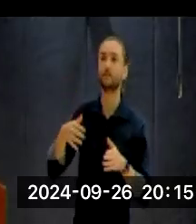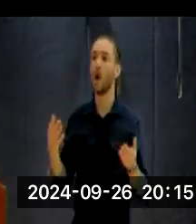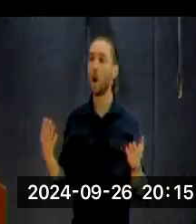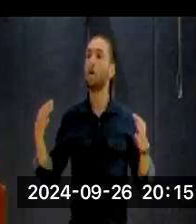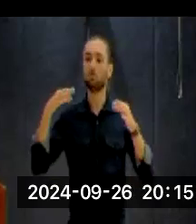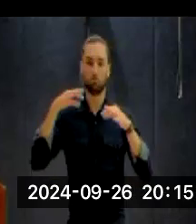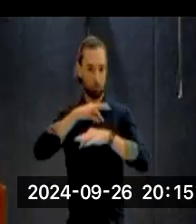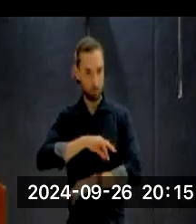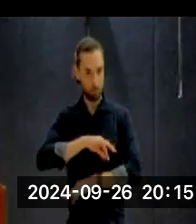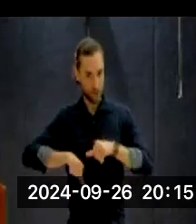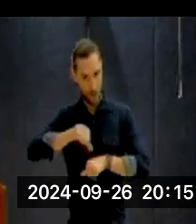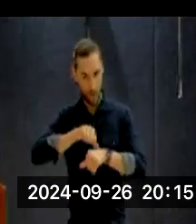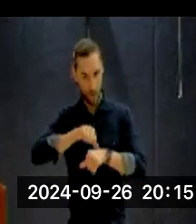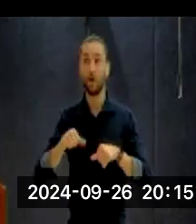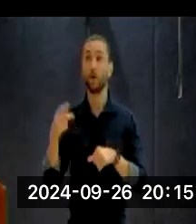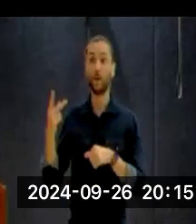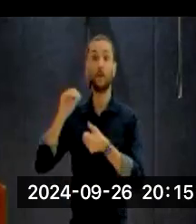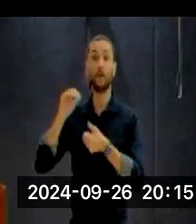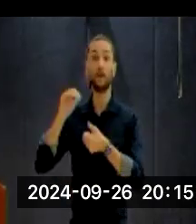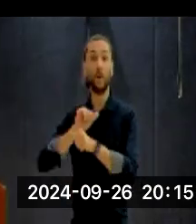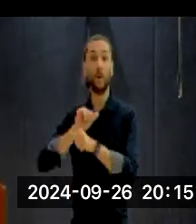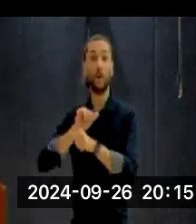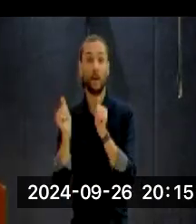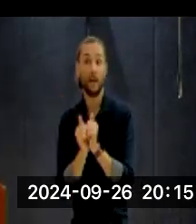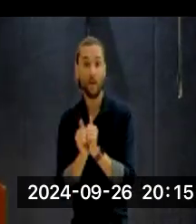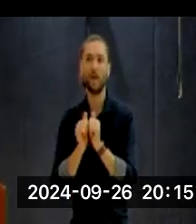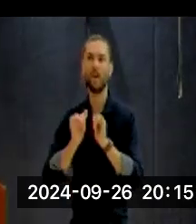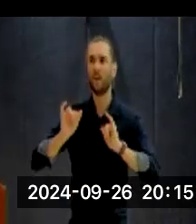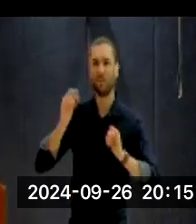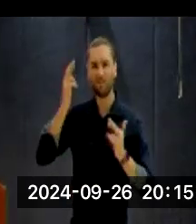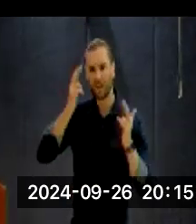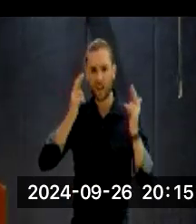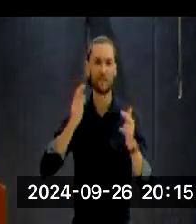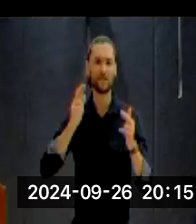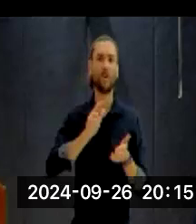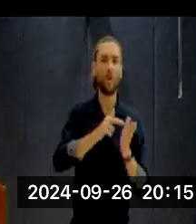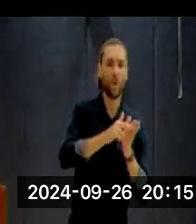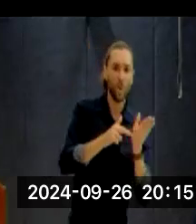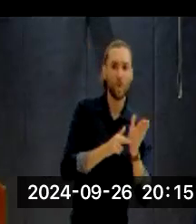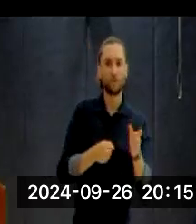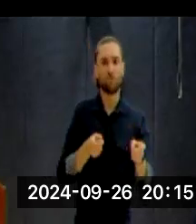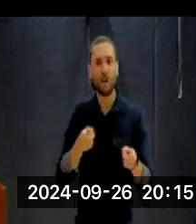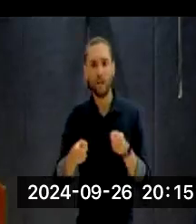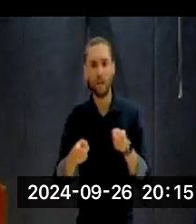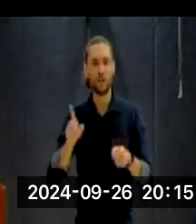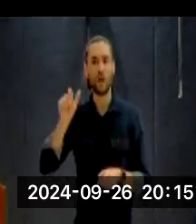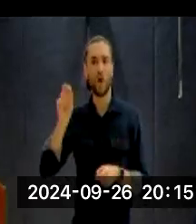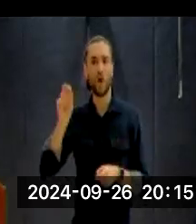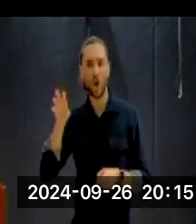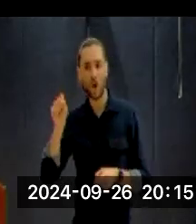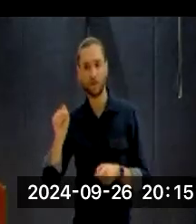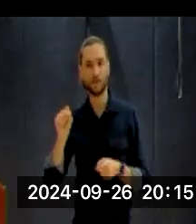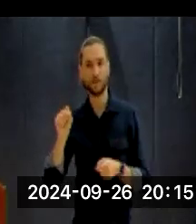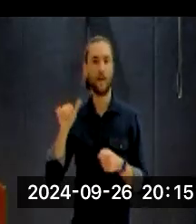working with her, I realized that access to the rules and regulations and laws to help guide us and what is really supposed to be